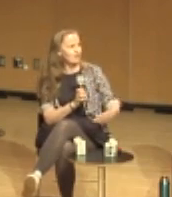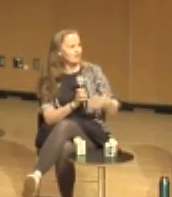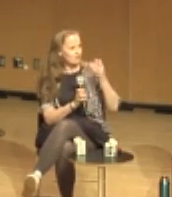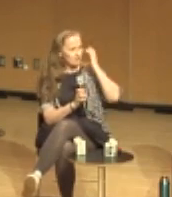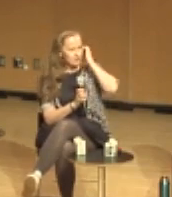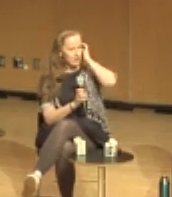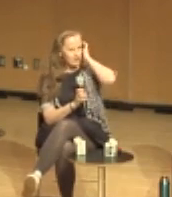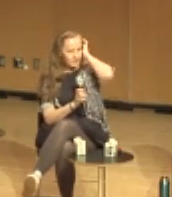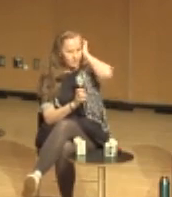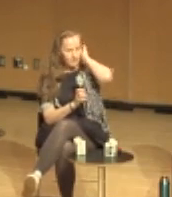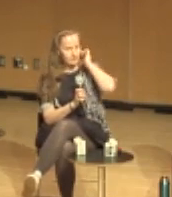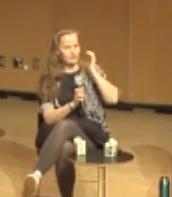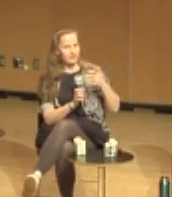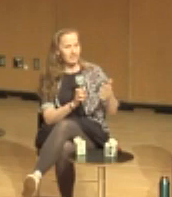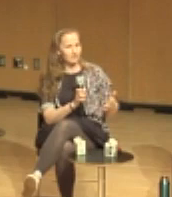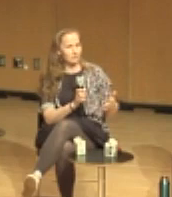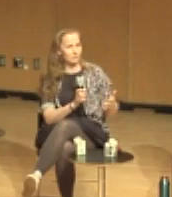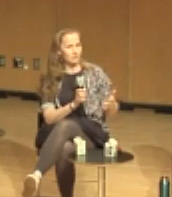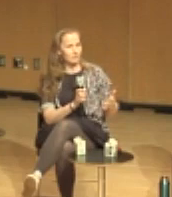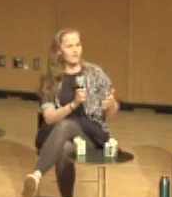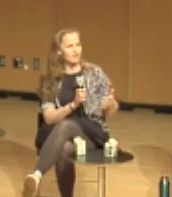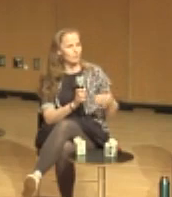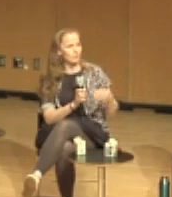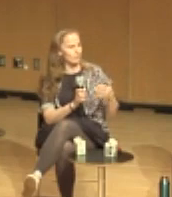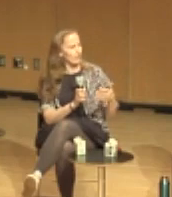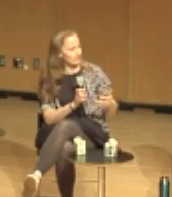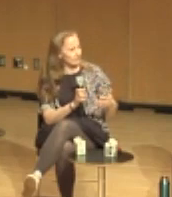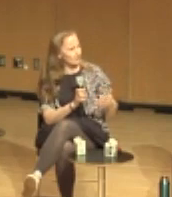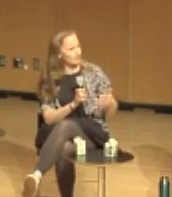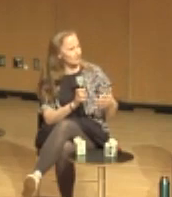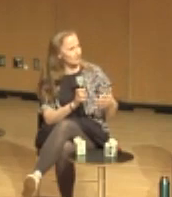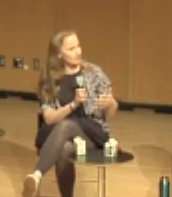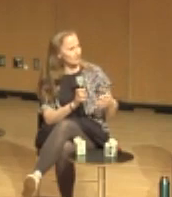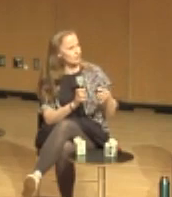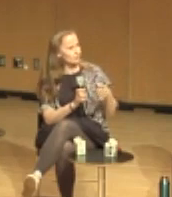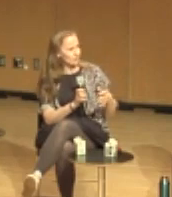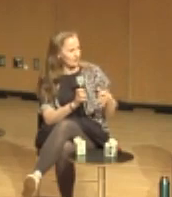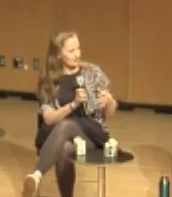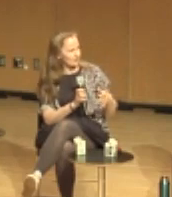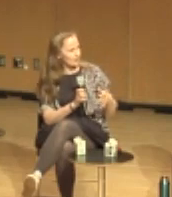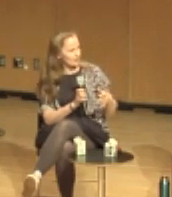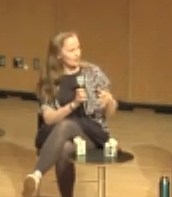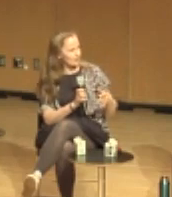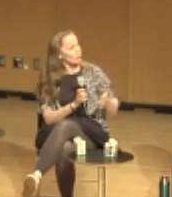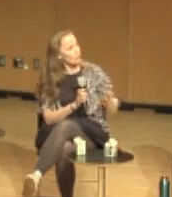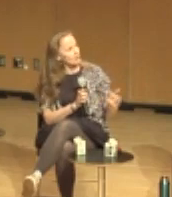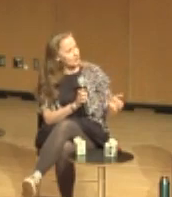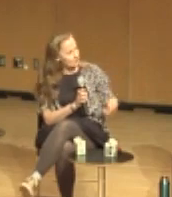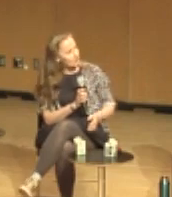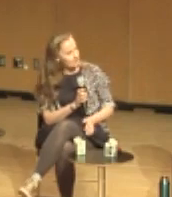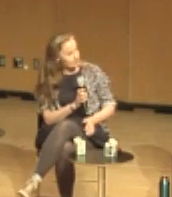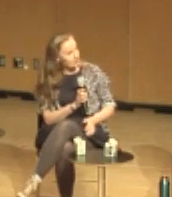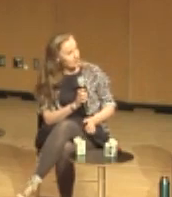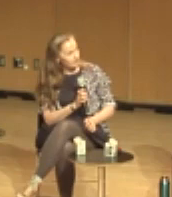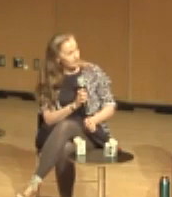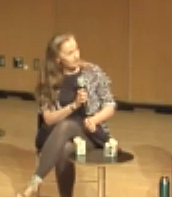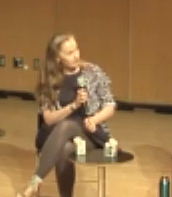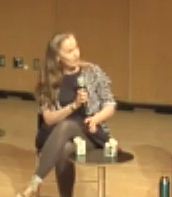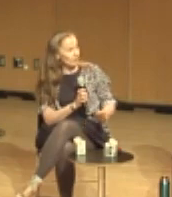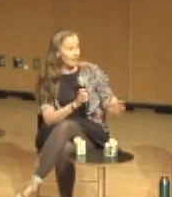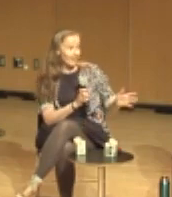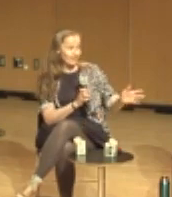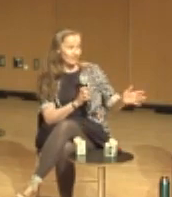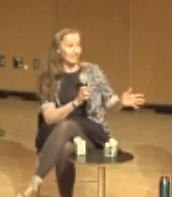is there's a lot of sponsored Theater which makes it more possible to do these smaller production I wonder if that's part of